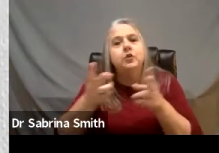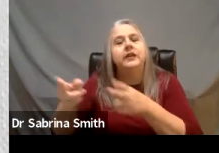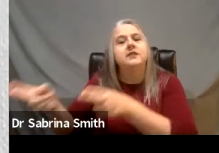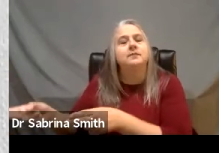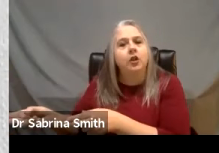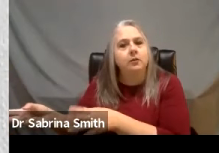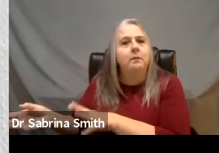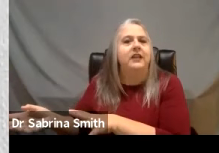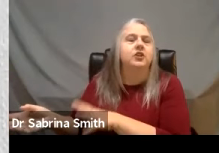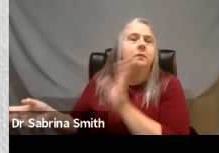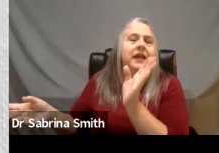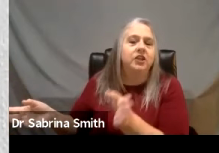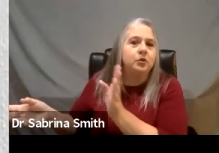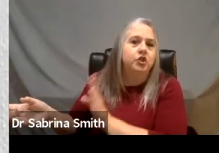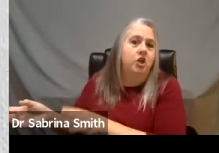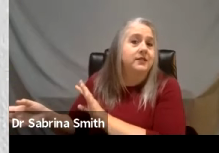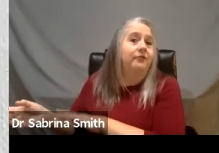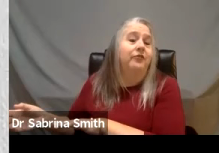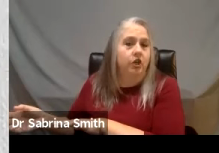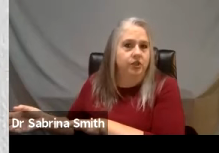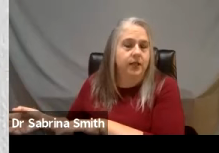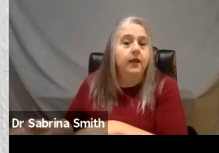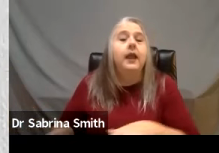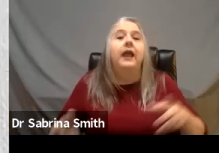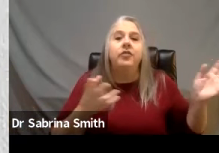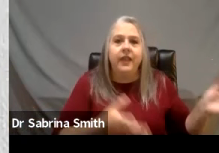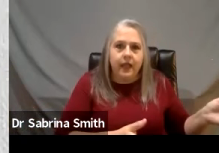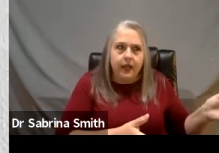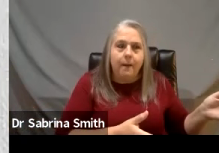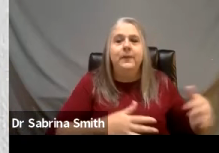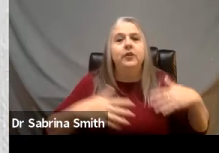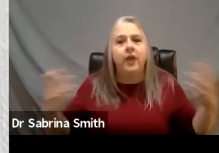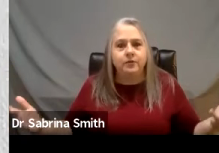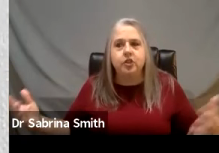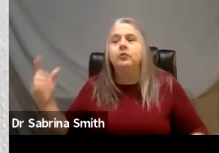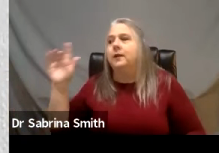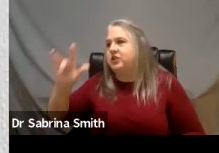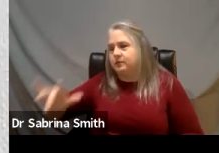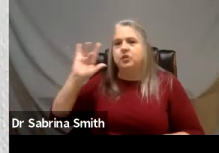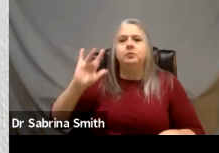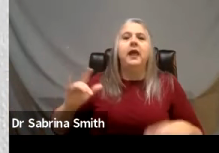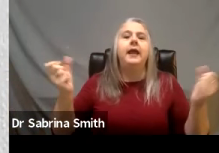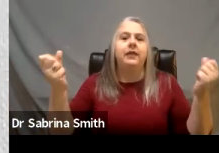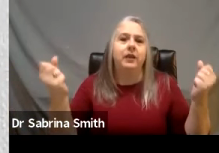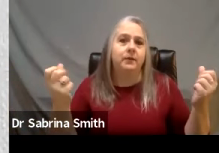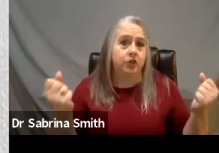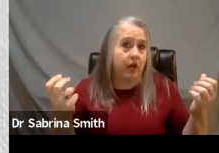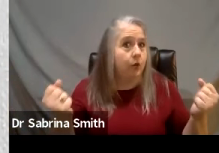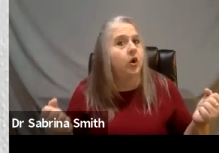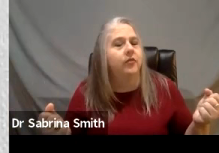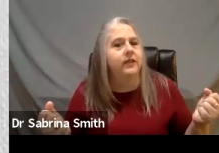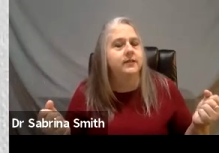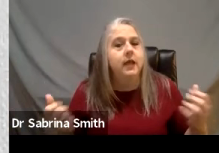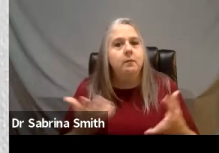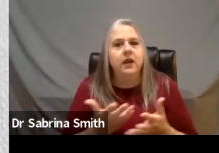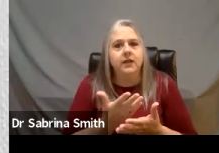I might do it in smaller, more manageable chunks at first. And then build up to, let me just push play, and then I'm going to try to work